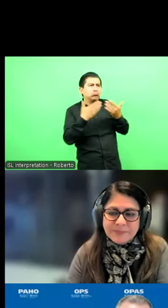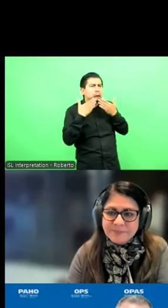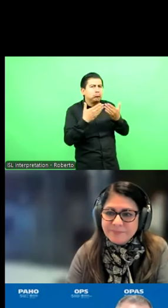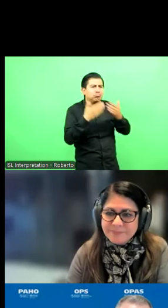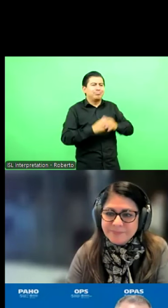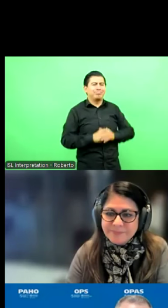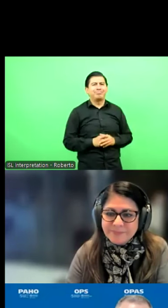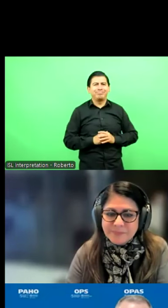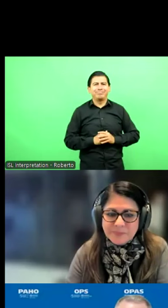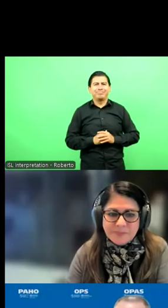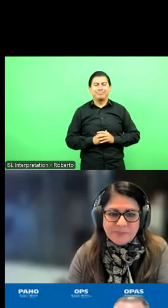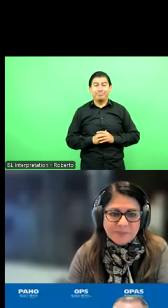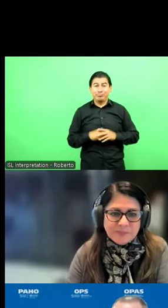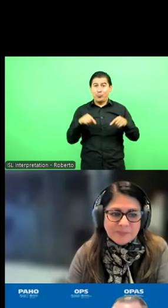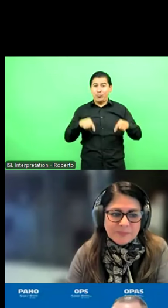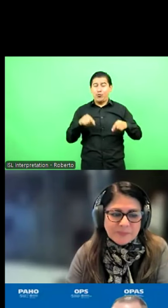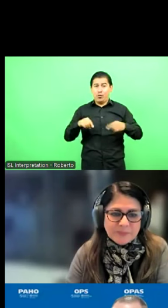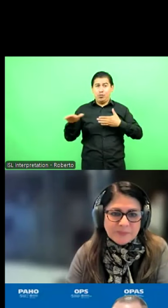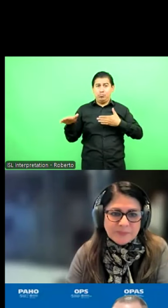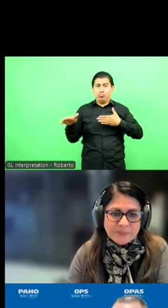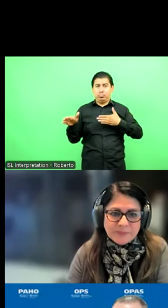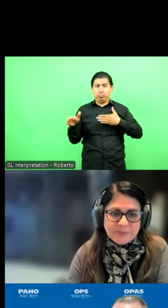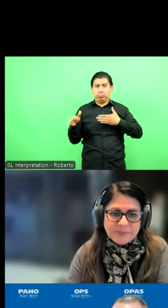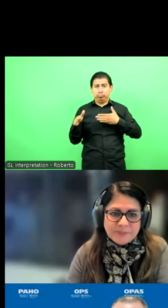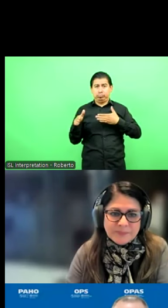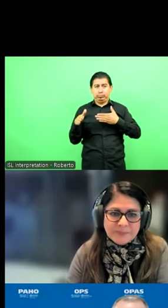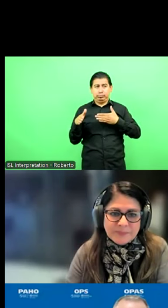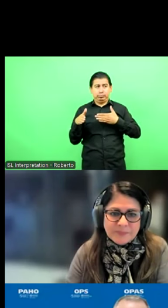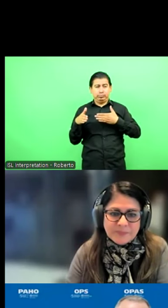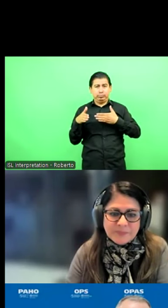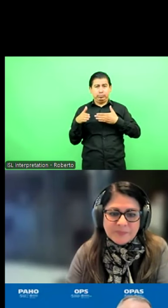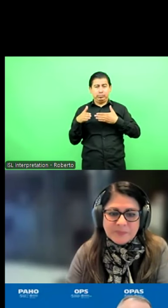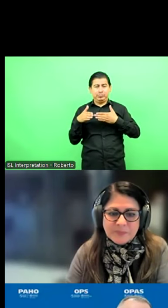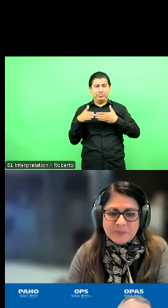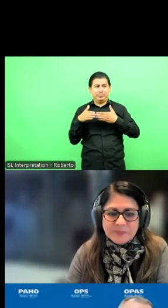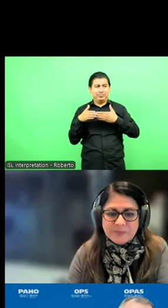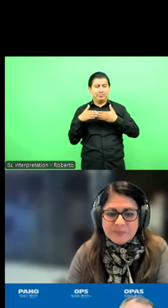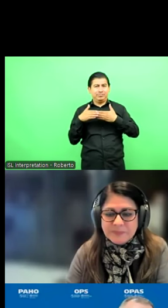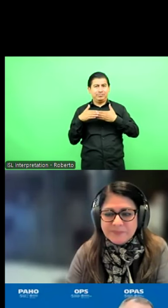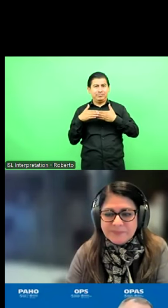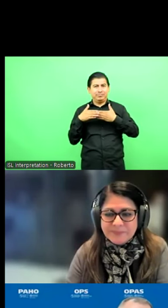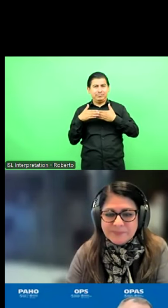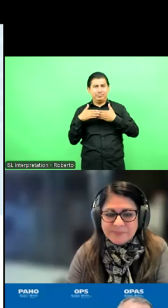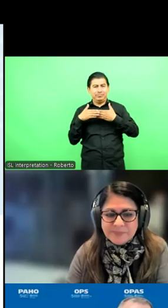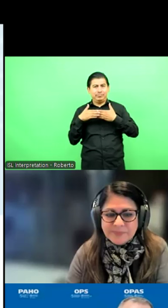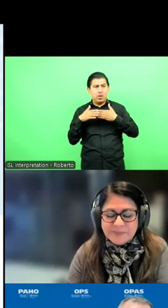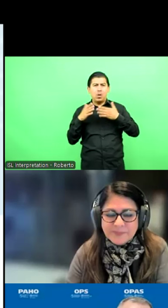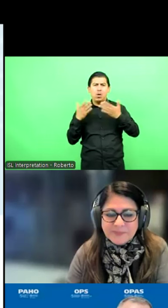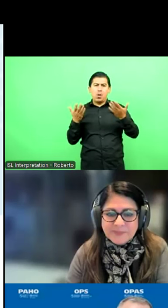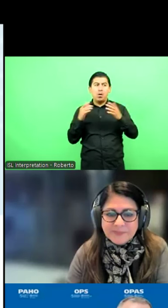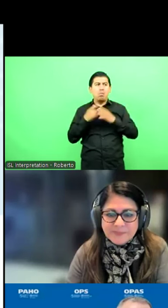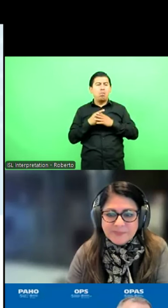introducing you to the third and last session of this training that will be held next